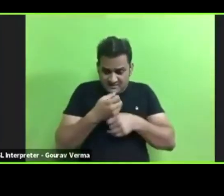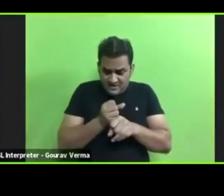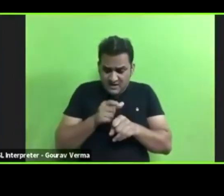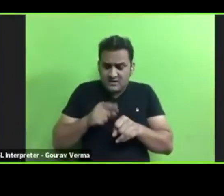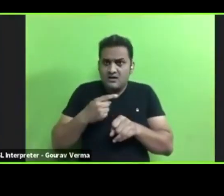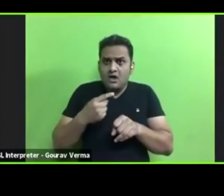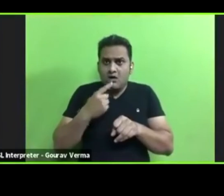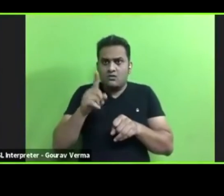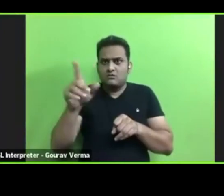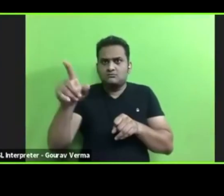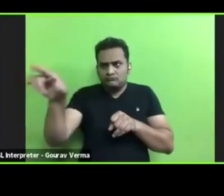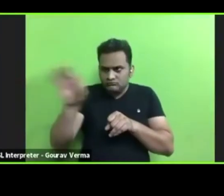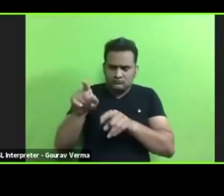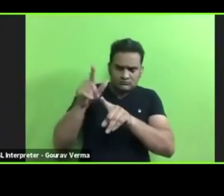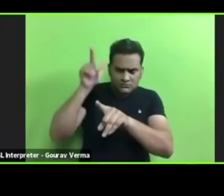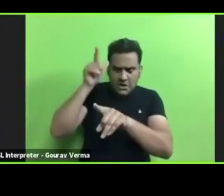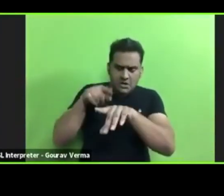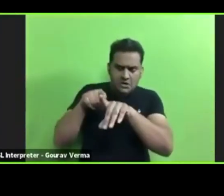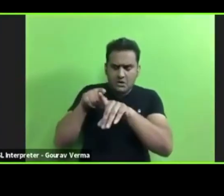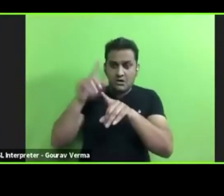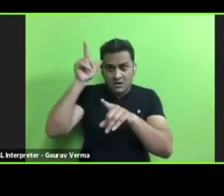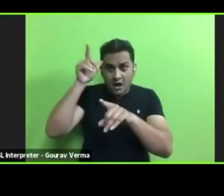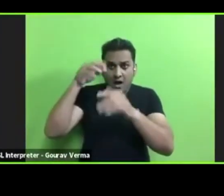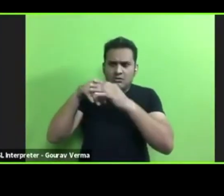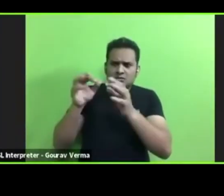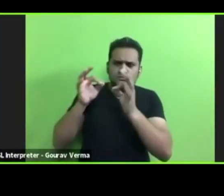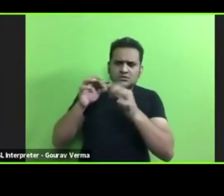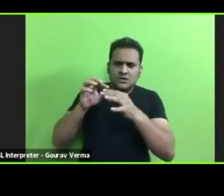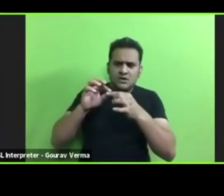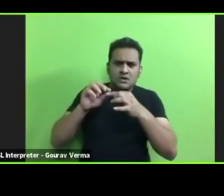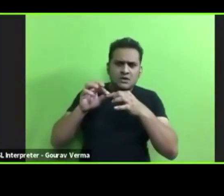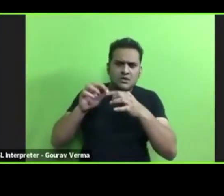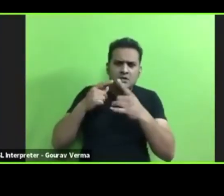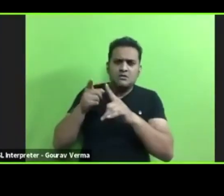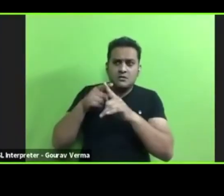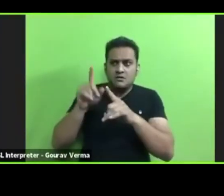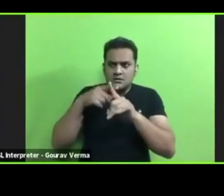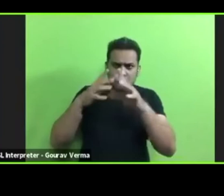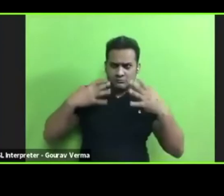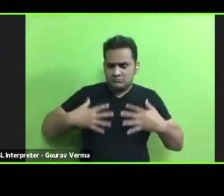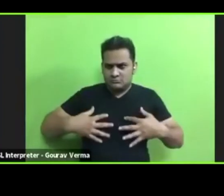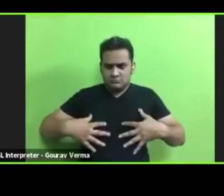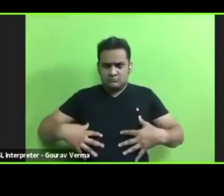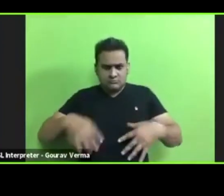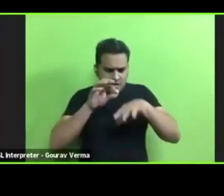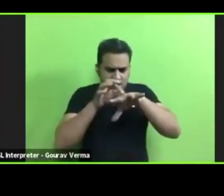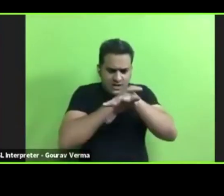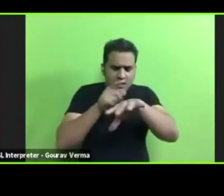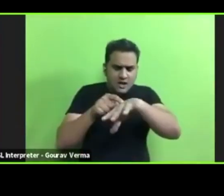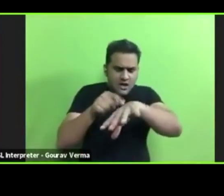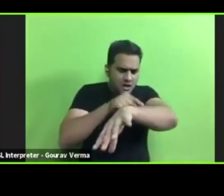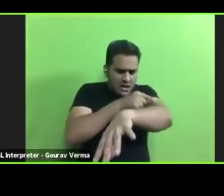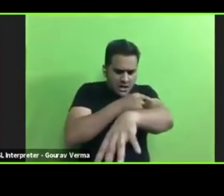cow, select special breeds of the cow, and cut specific parts of the skin from the body of the cow to